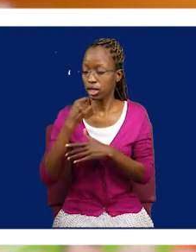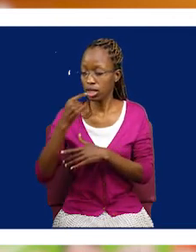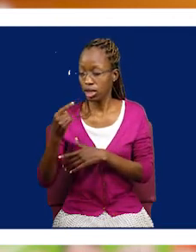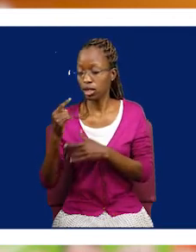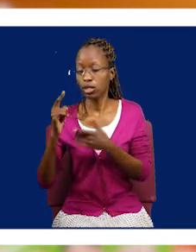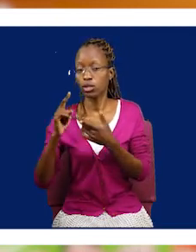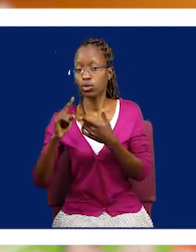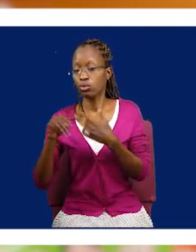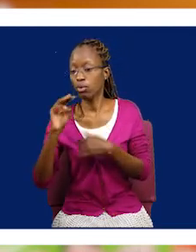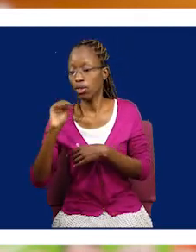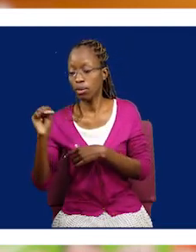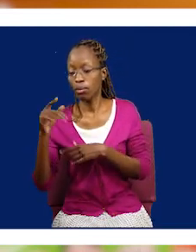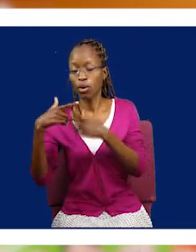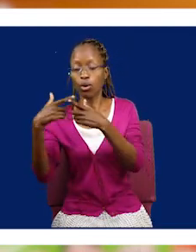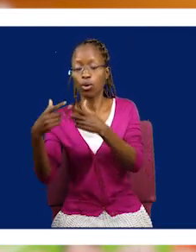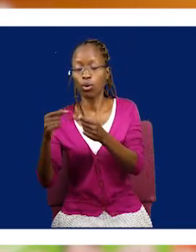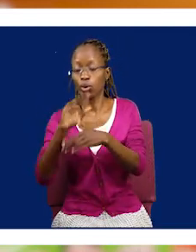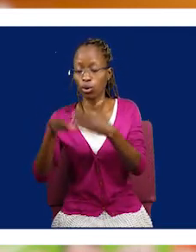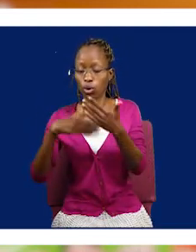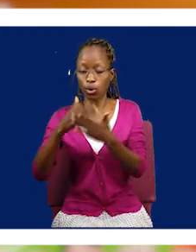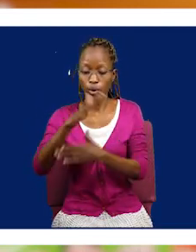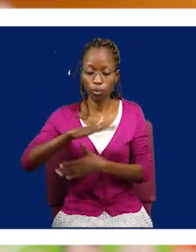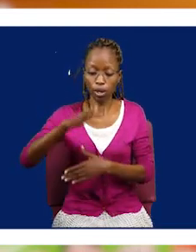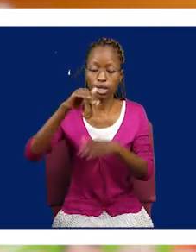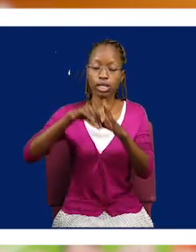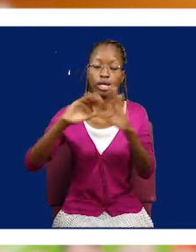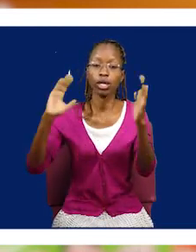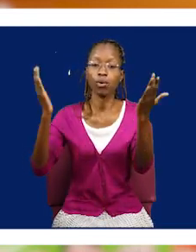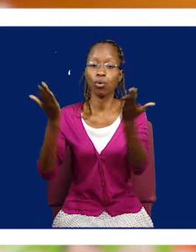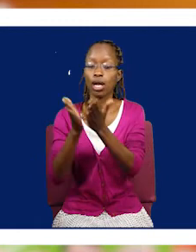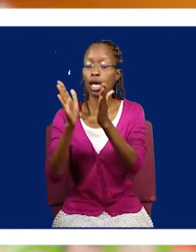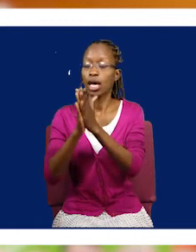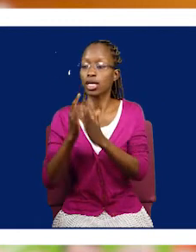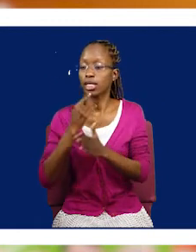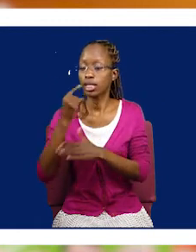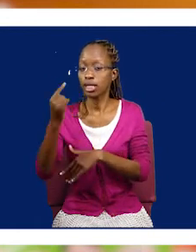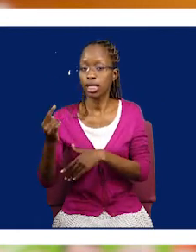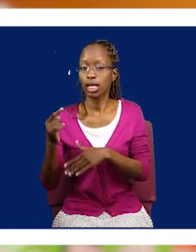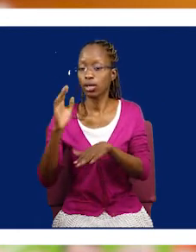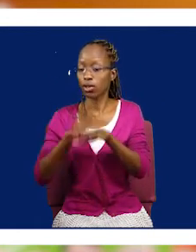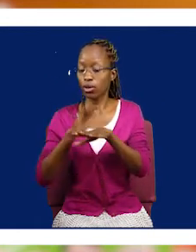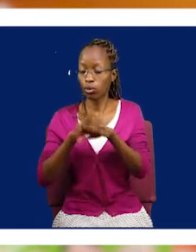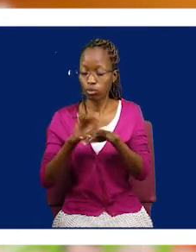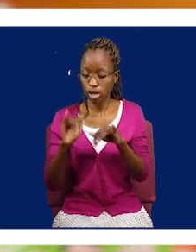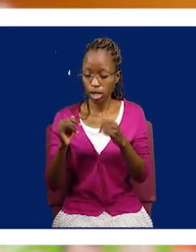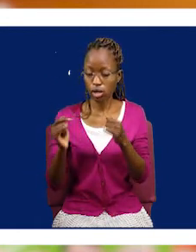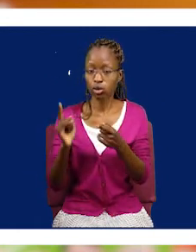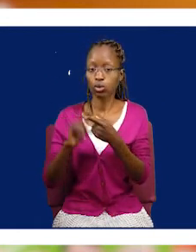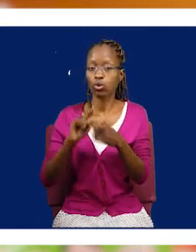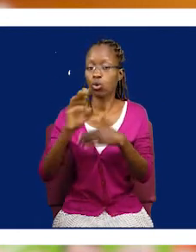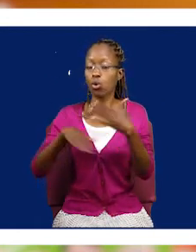them, go everywhere in the world and tell the good news